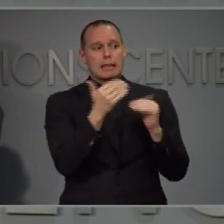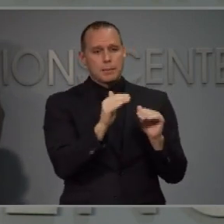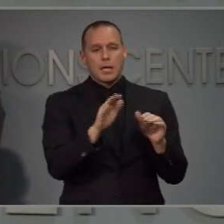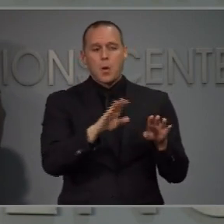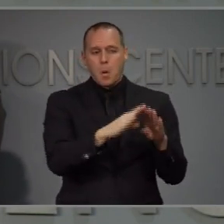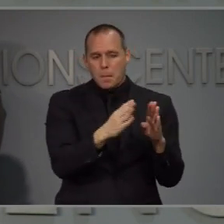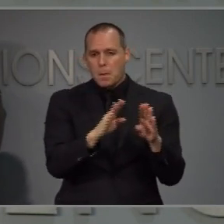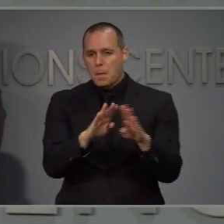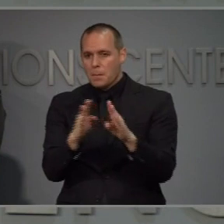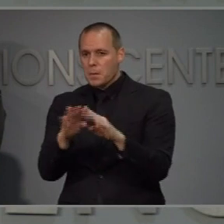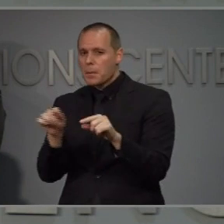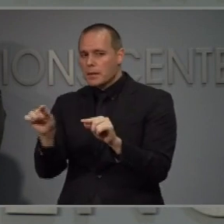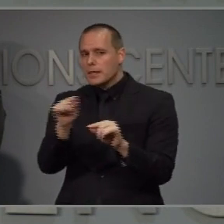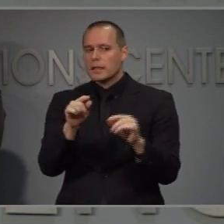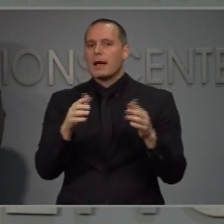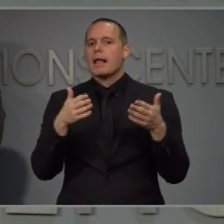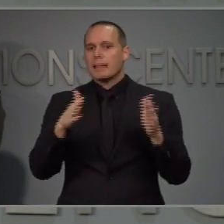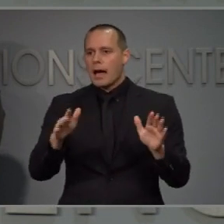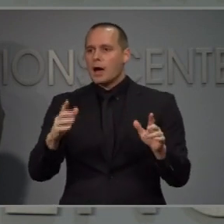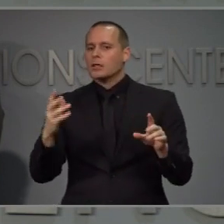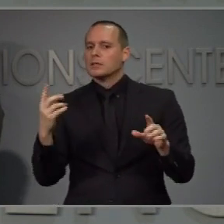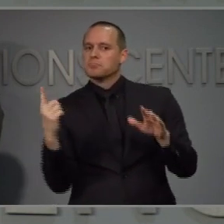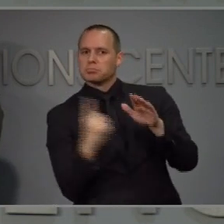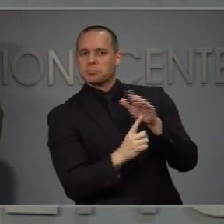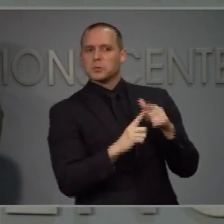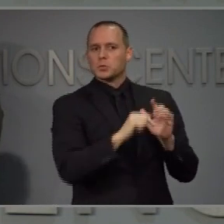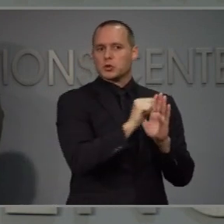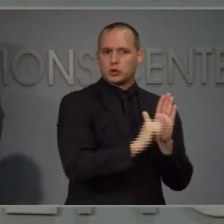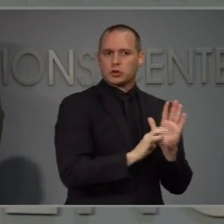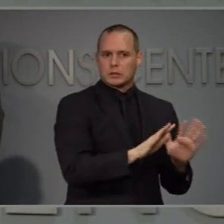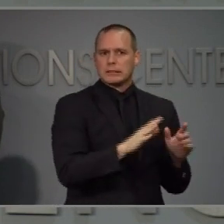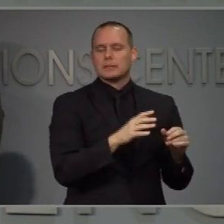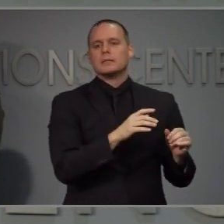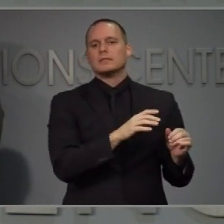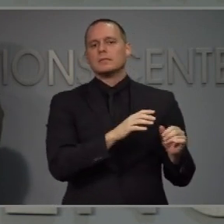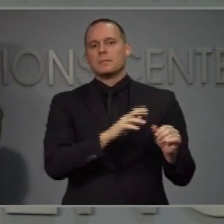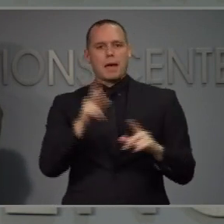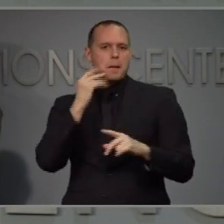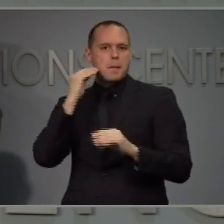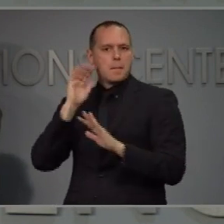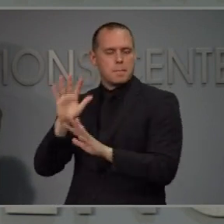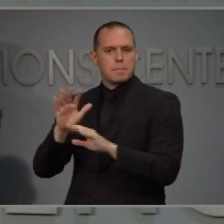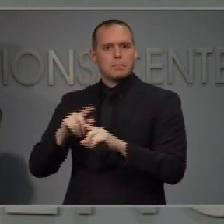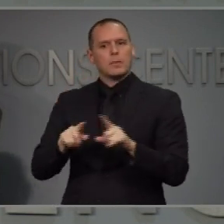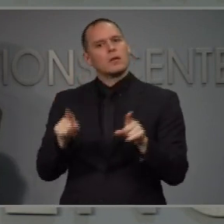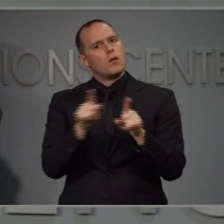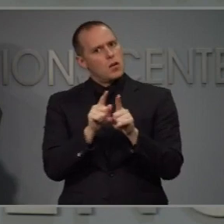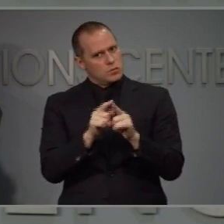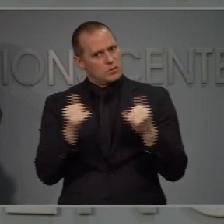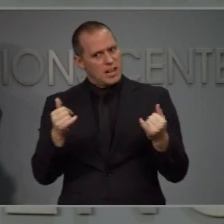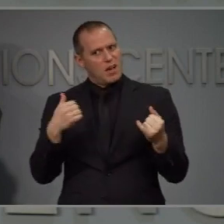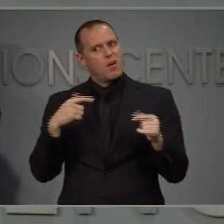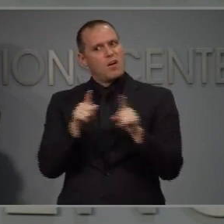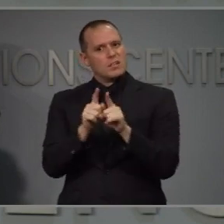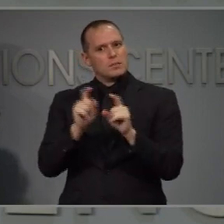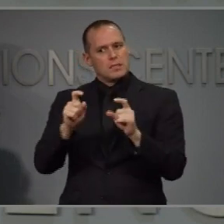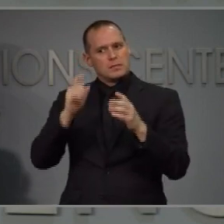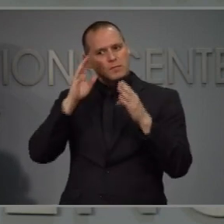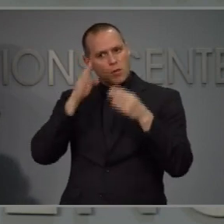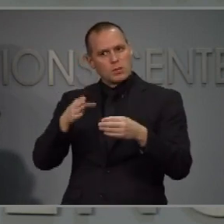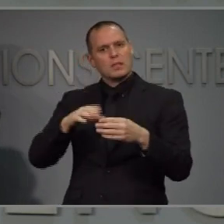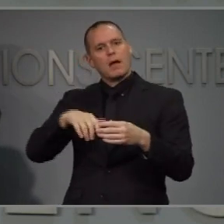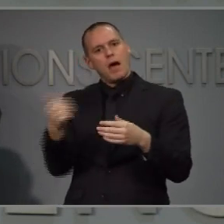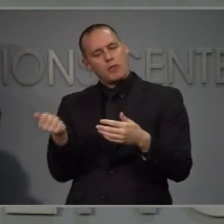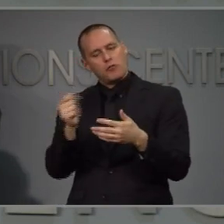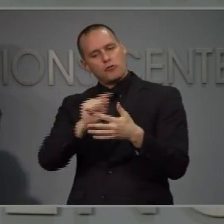more elective surgeries, but also increasing attention to other illnesses and